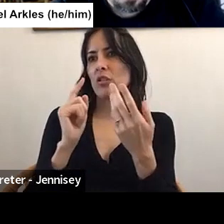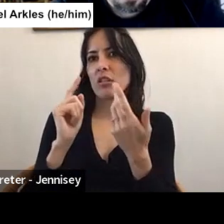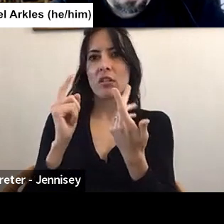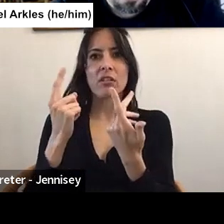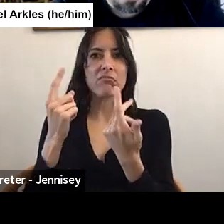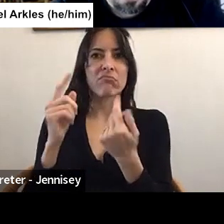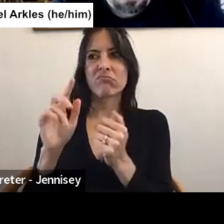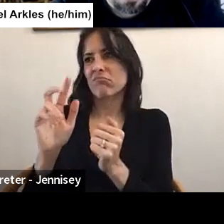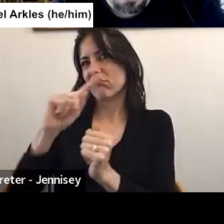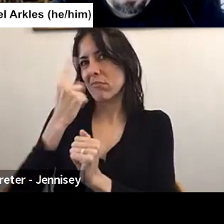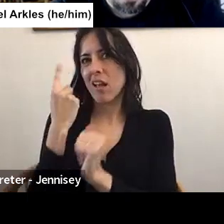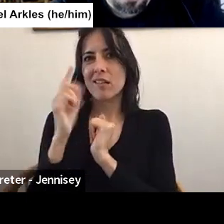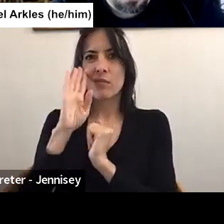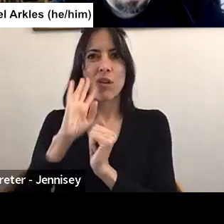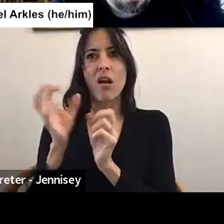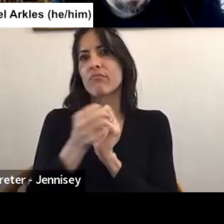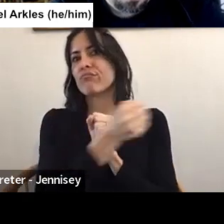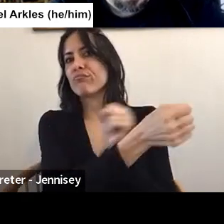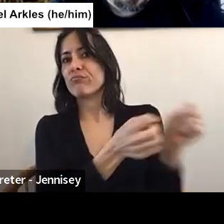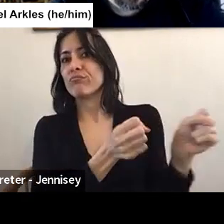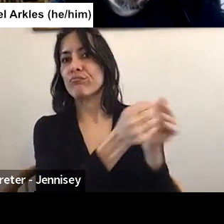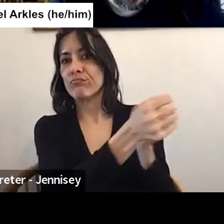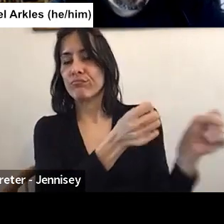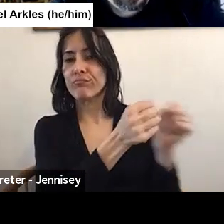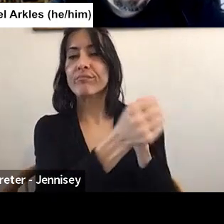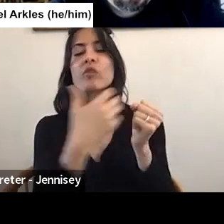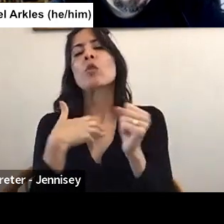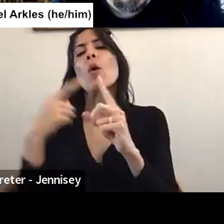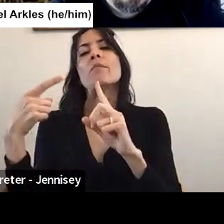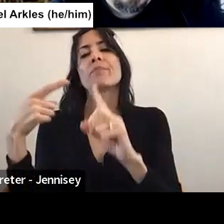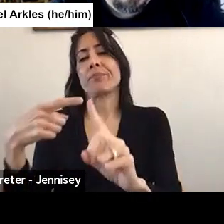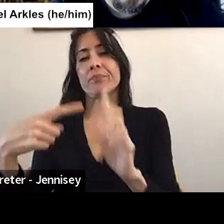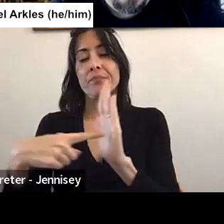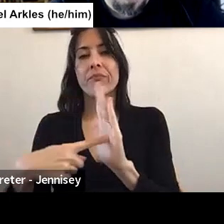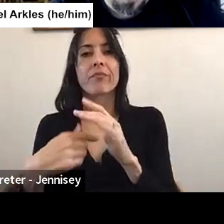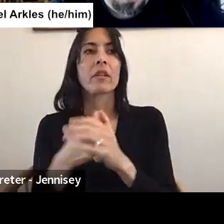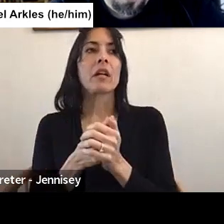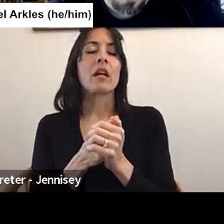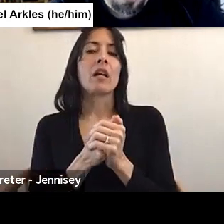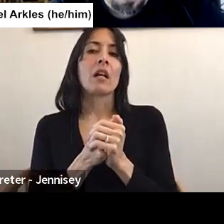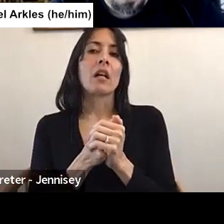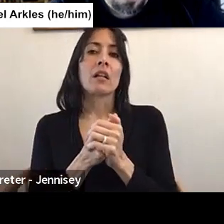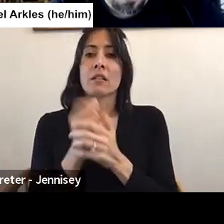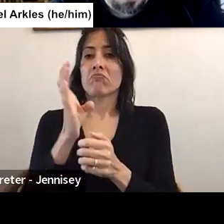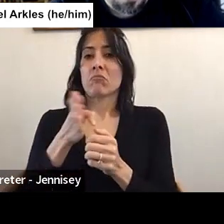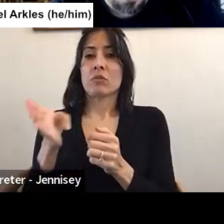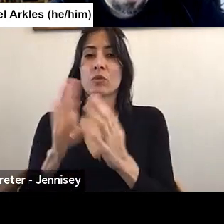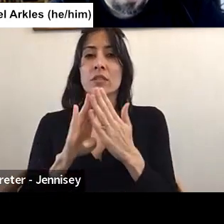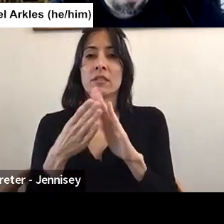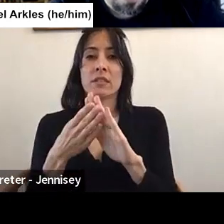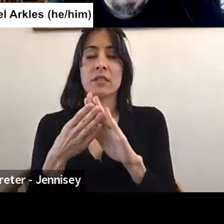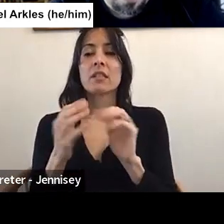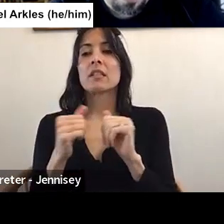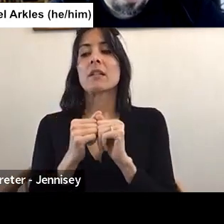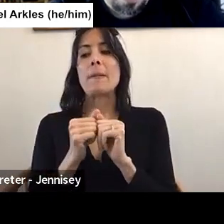So I think just to give a more concrete example, in Baltimore, it's so well documented that the same